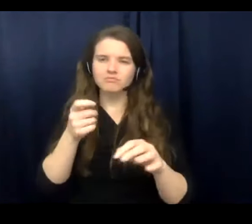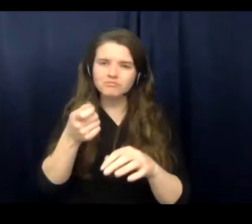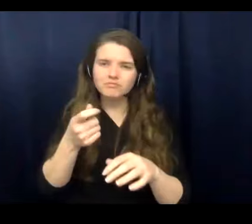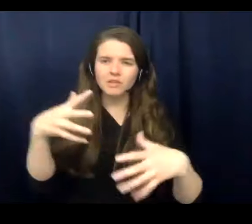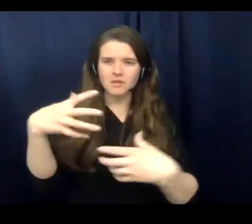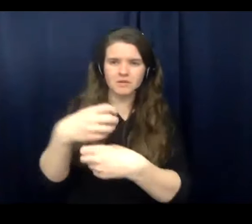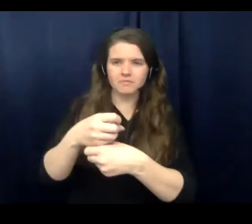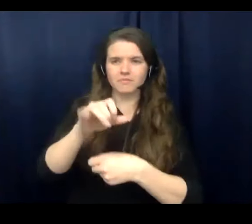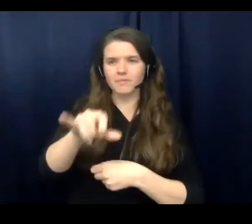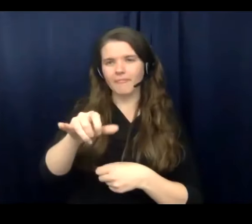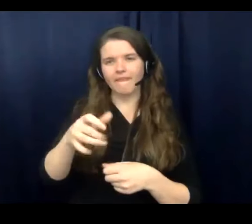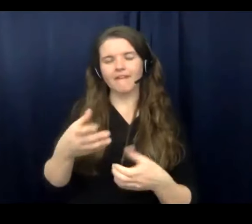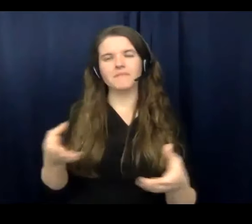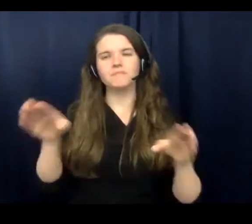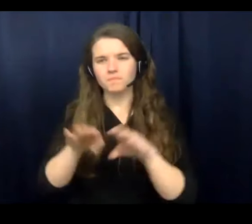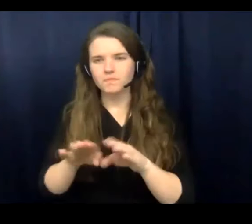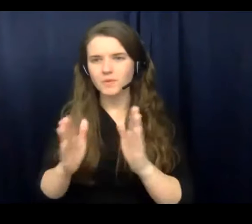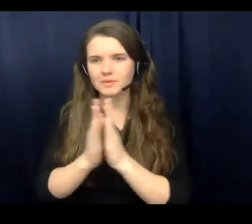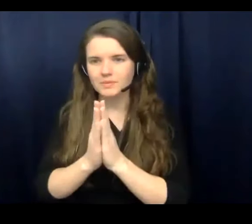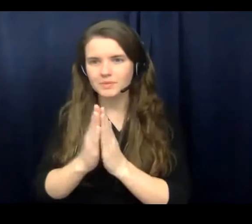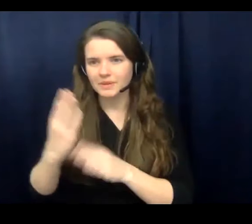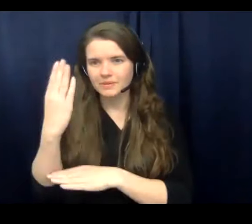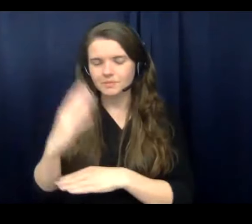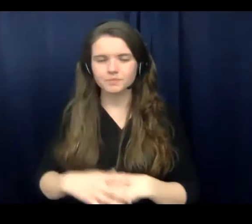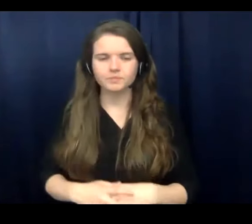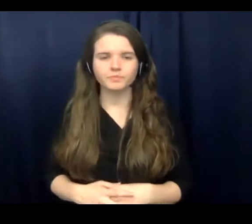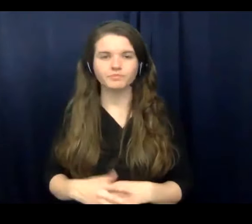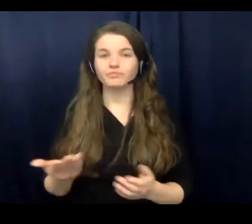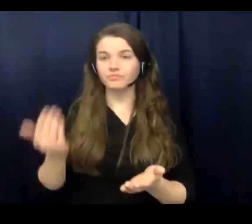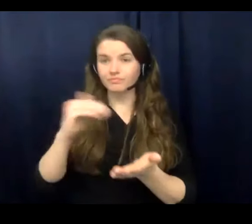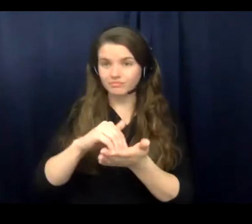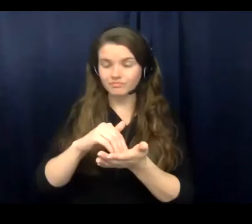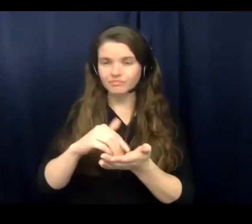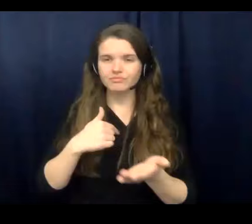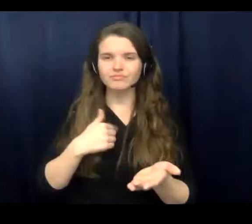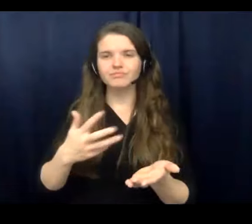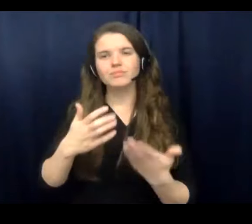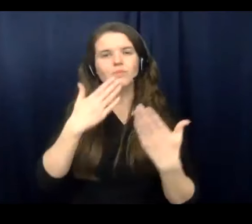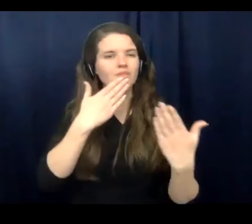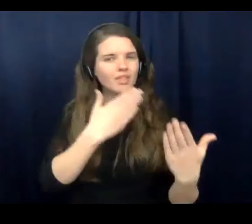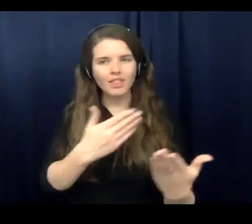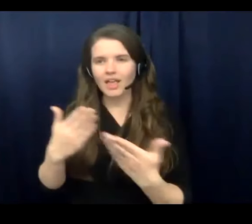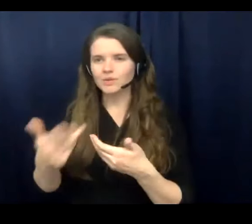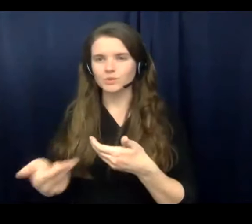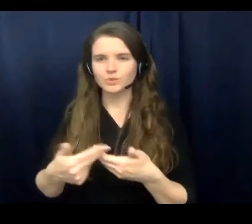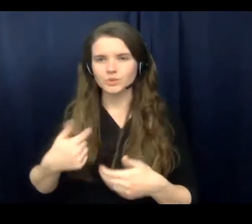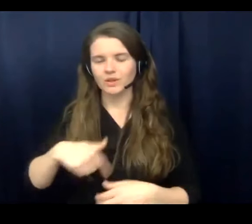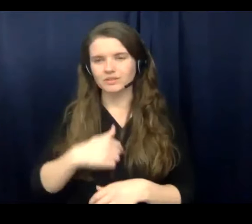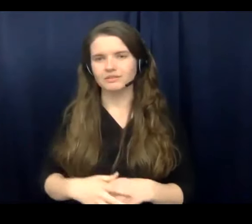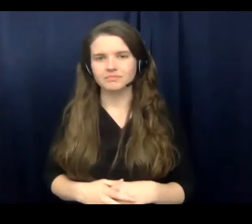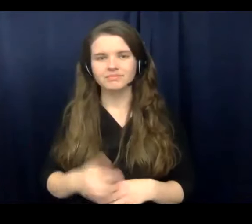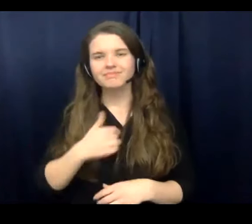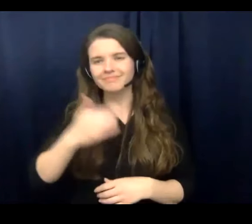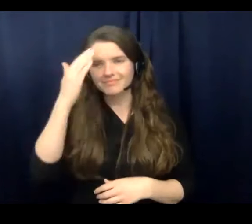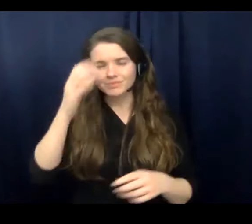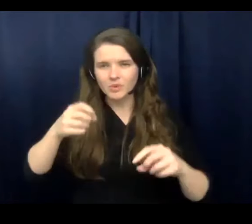that before we just close in prayer this morning. And again, I like to just thank you for joining us this morning. I know it's an